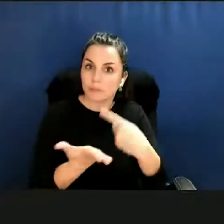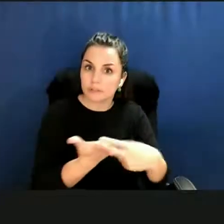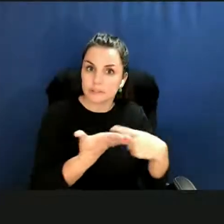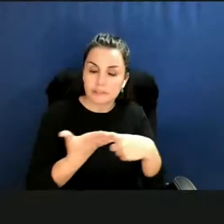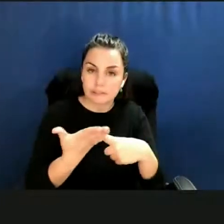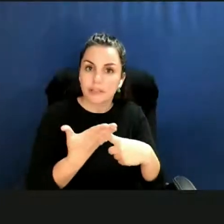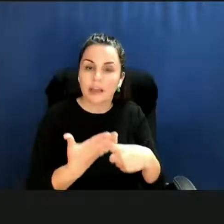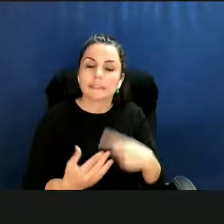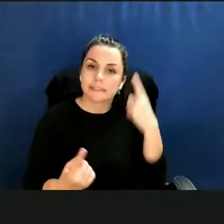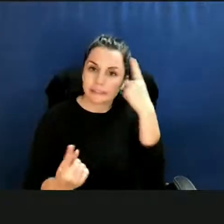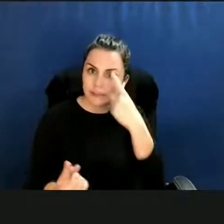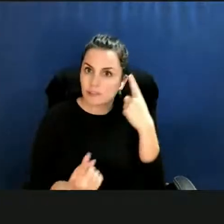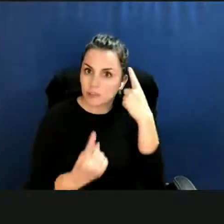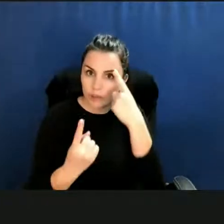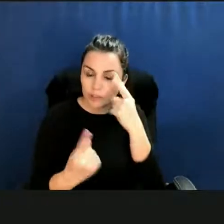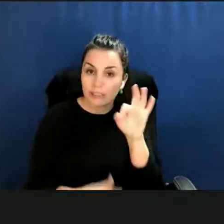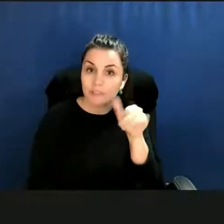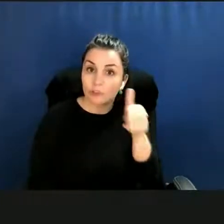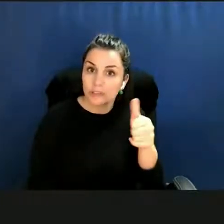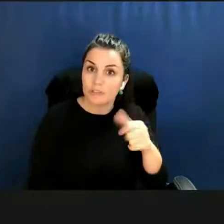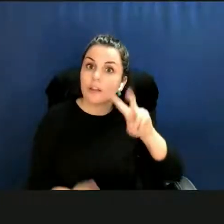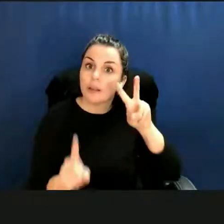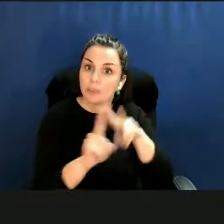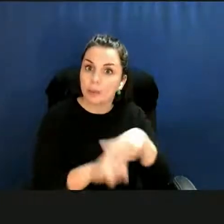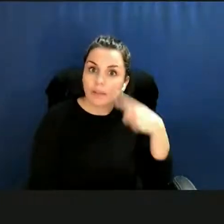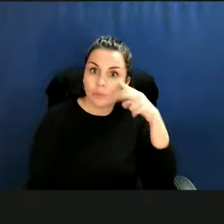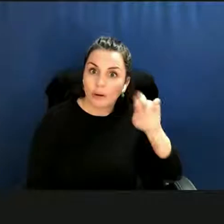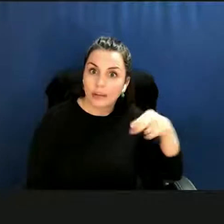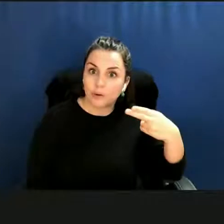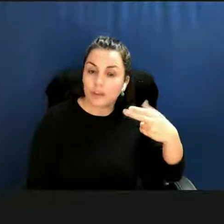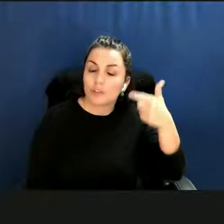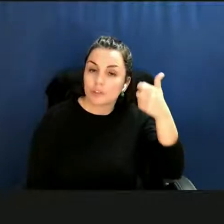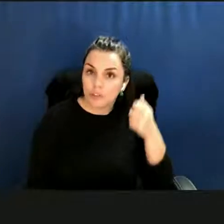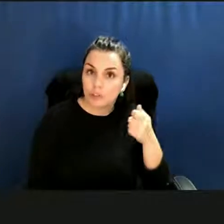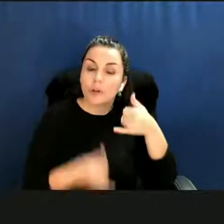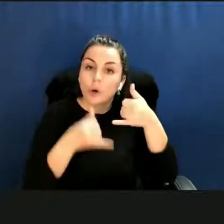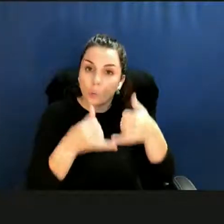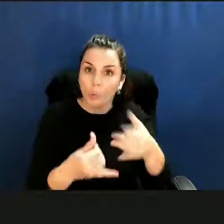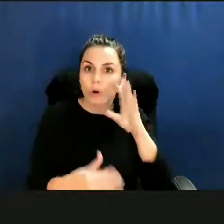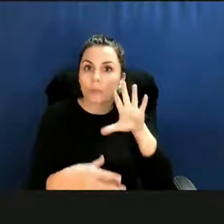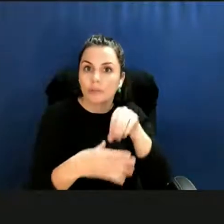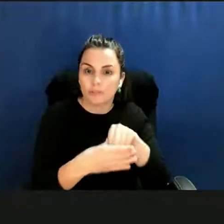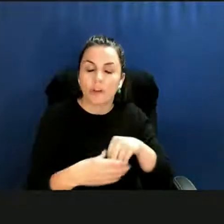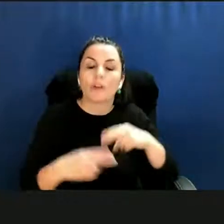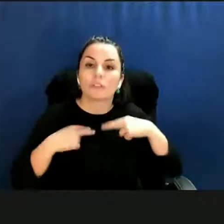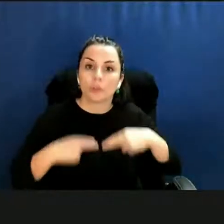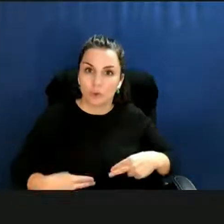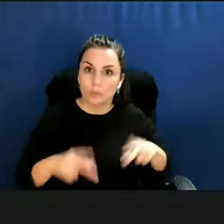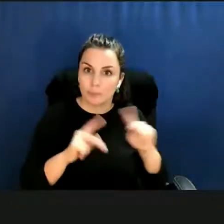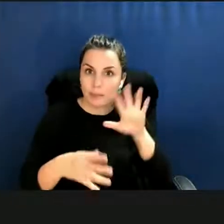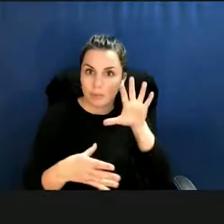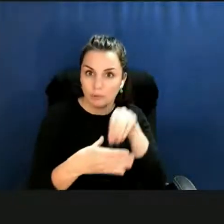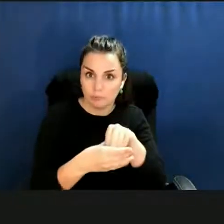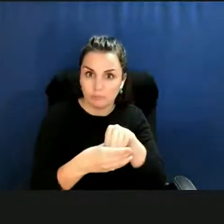about considerations if you are applying for an NIH award that is going to involve human subjects.